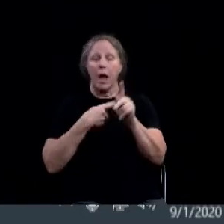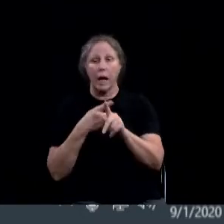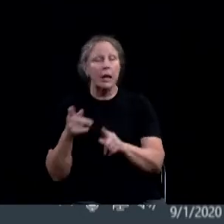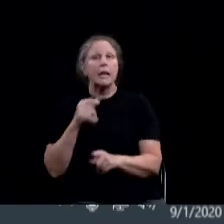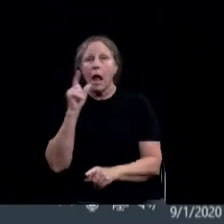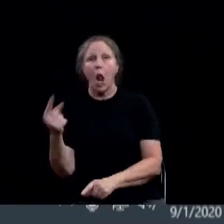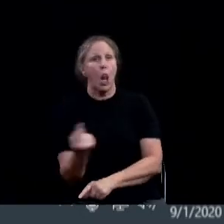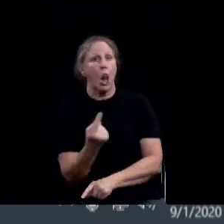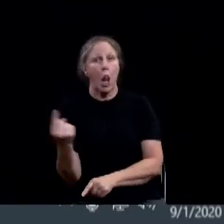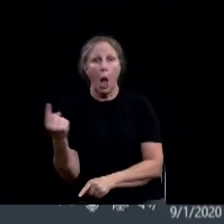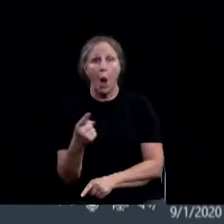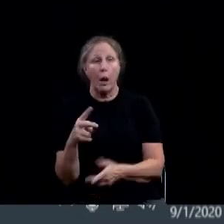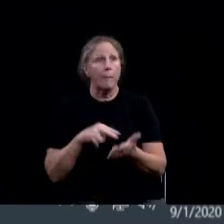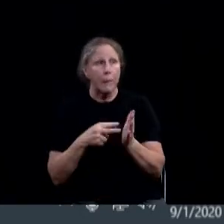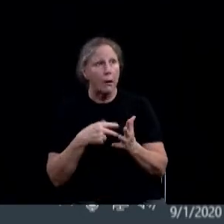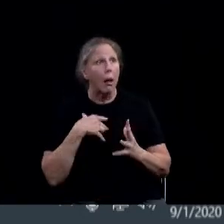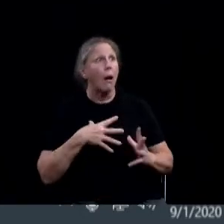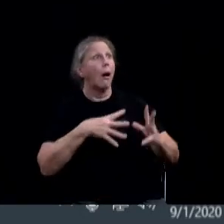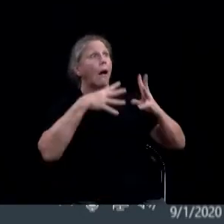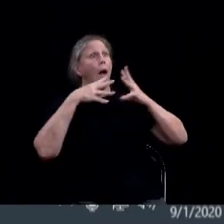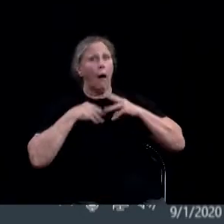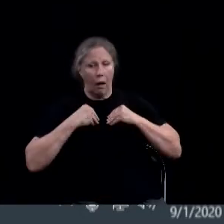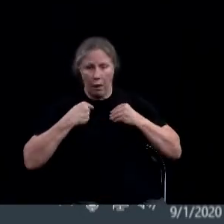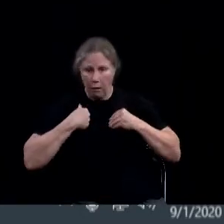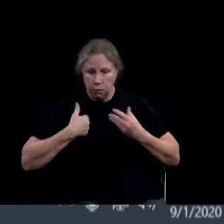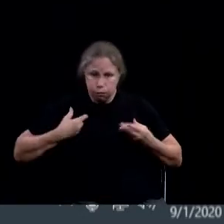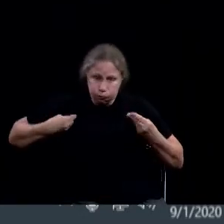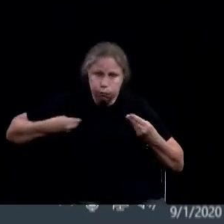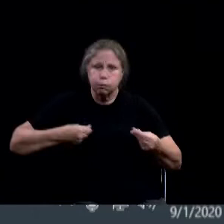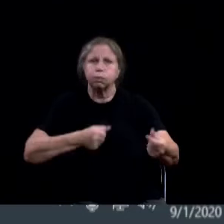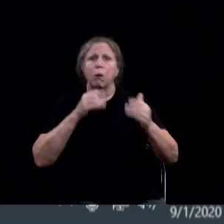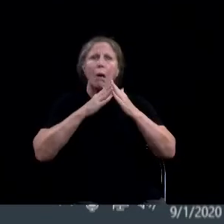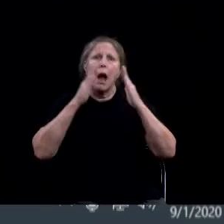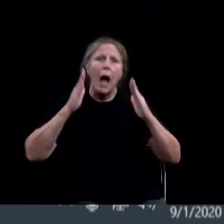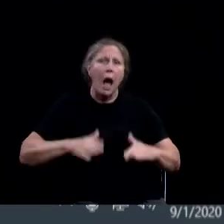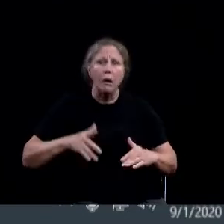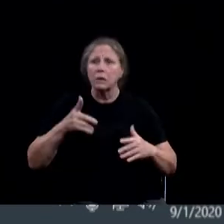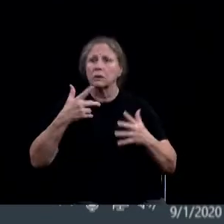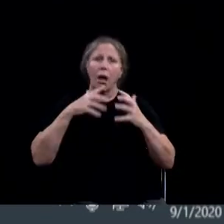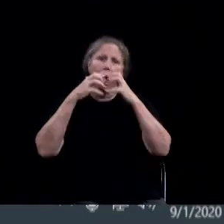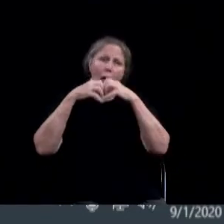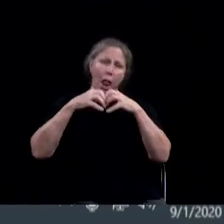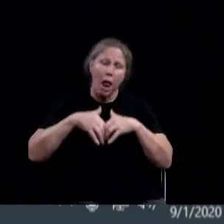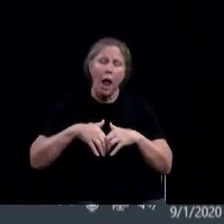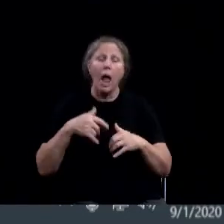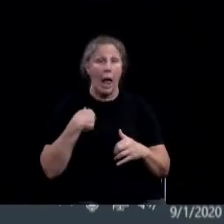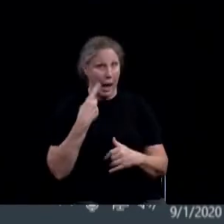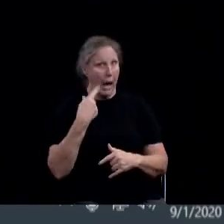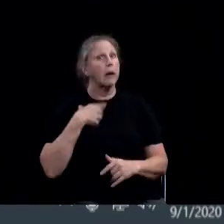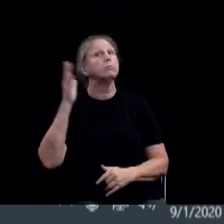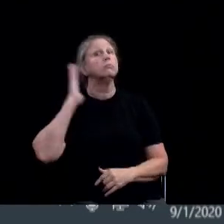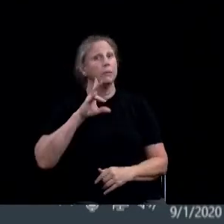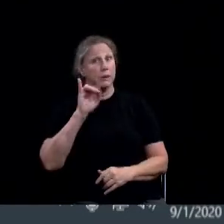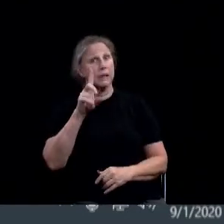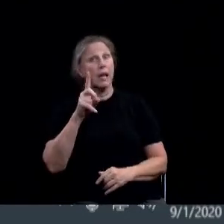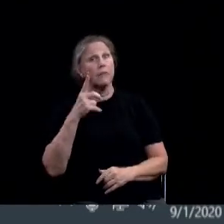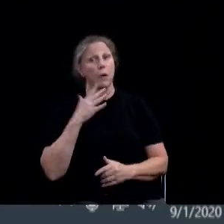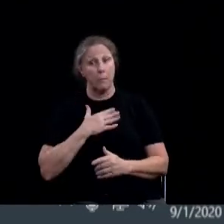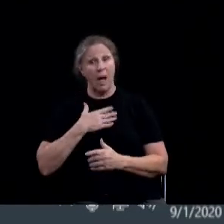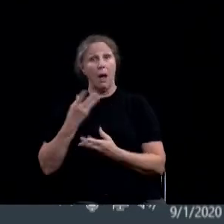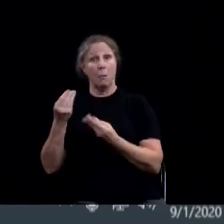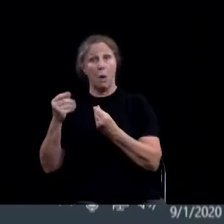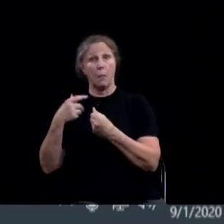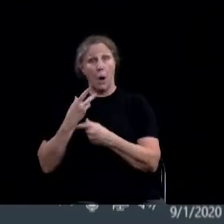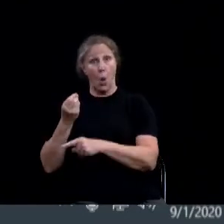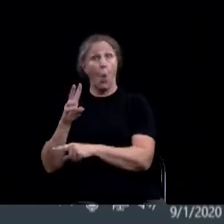of getting a house up to code. Because I've gotten one before for properties that we've owned, and they're a bunch of sort of mumbo jumbo that's 2 pages long